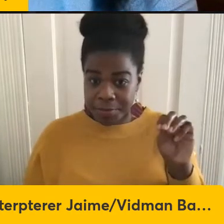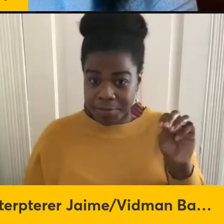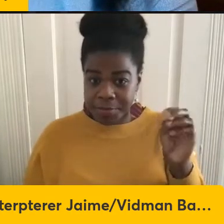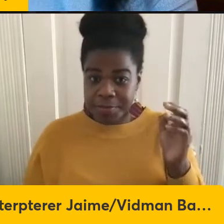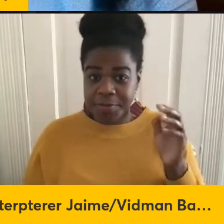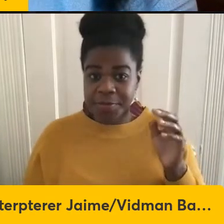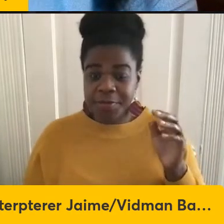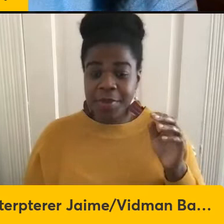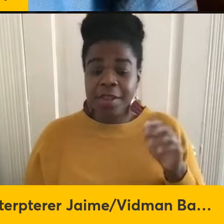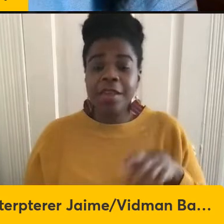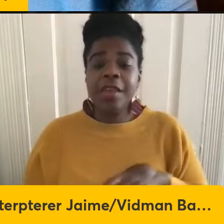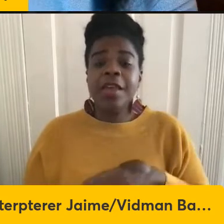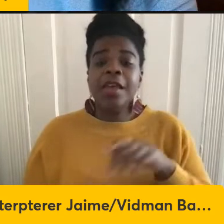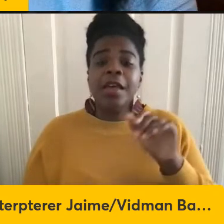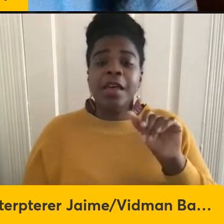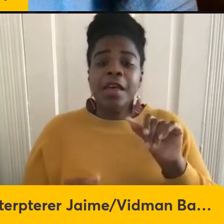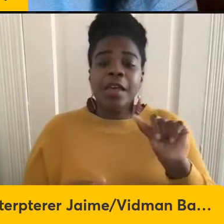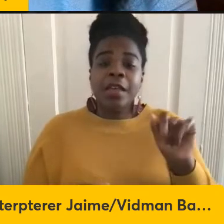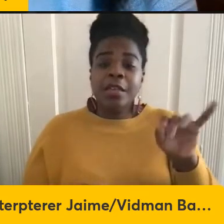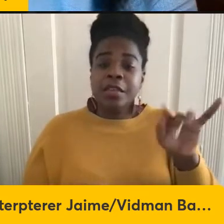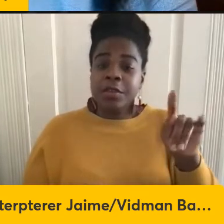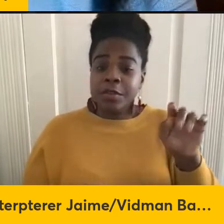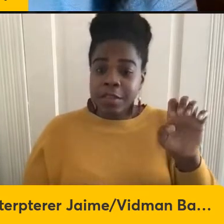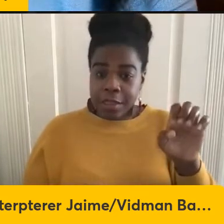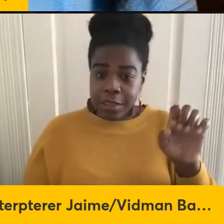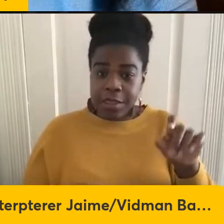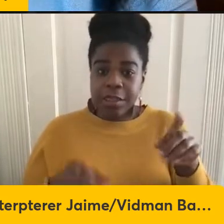the Associate Director of